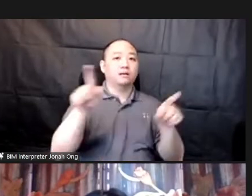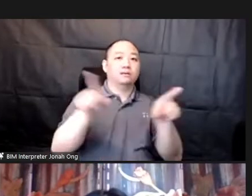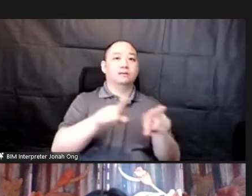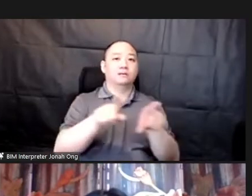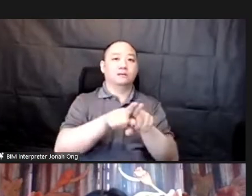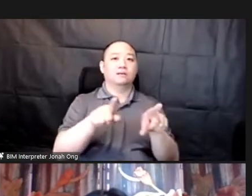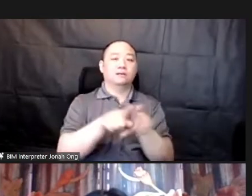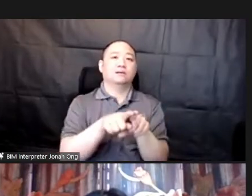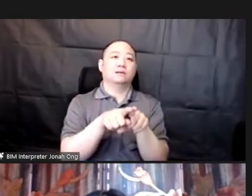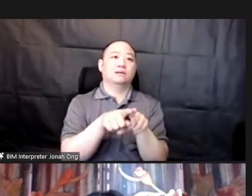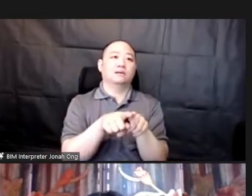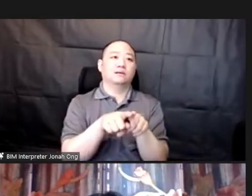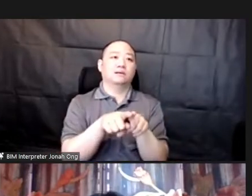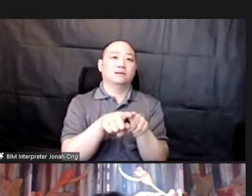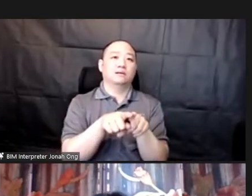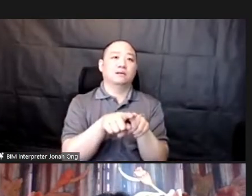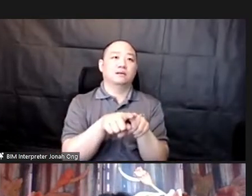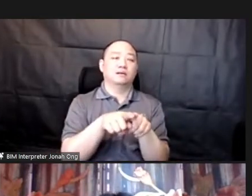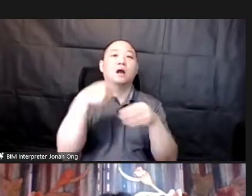on exclusionary narrative.